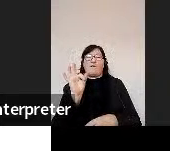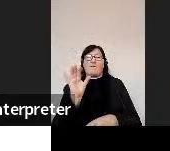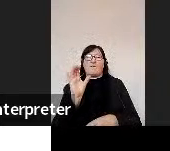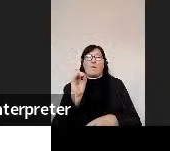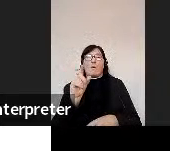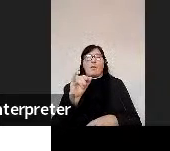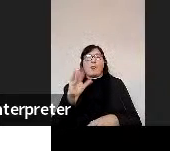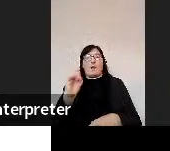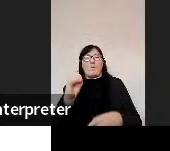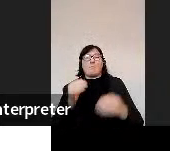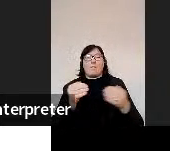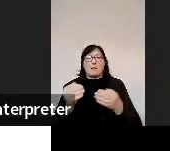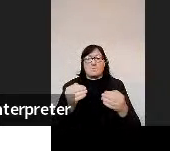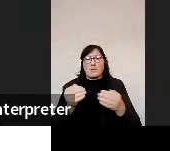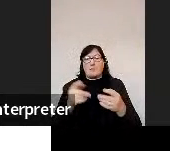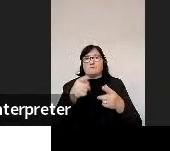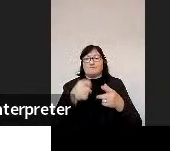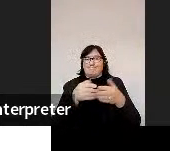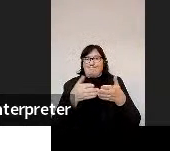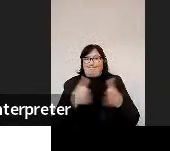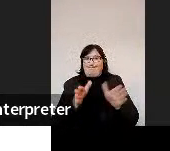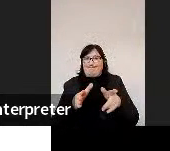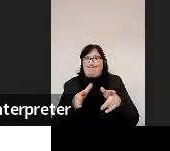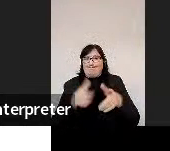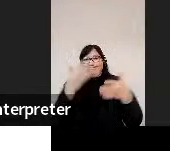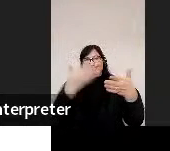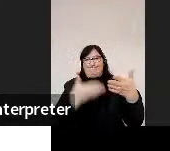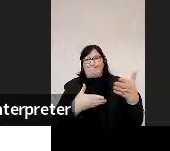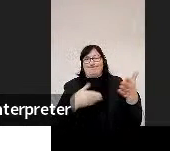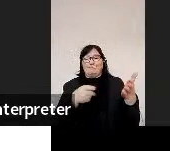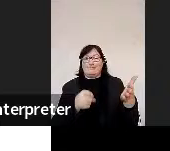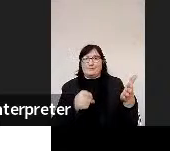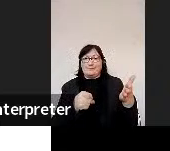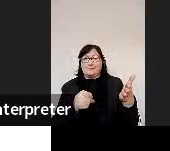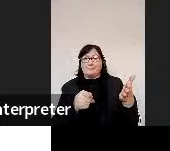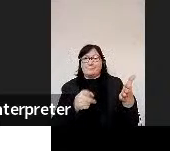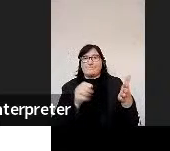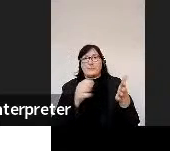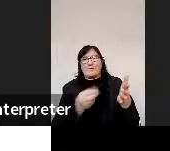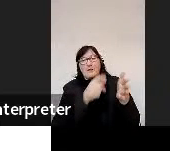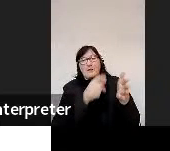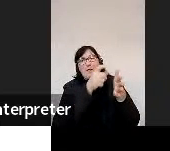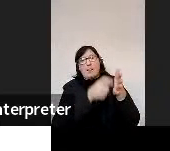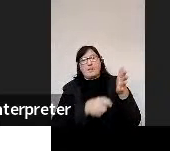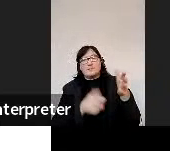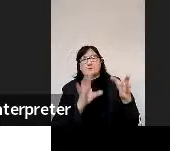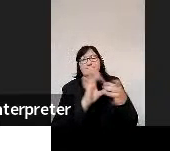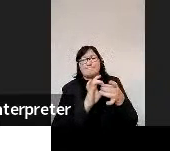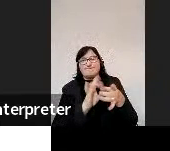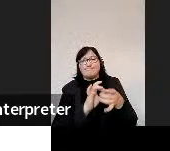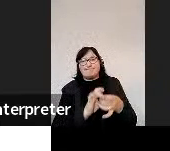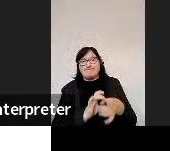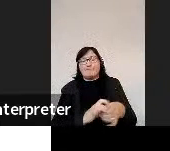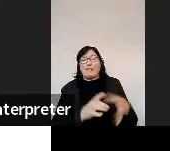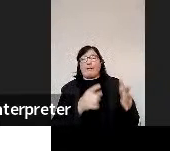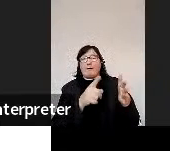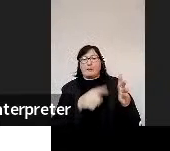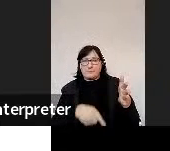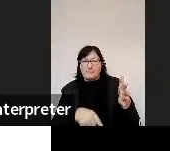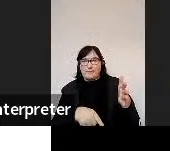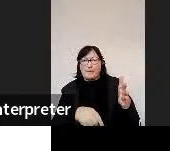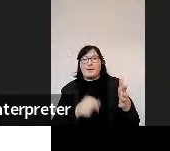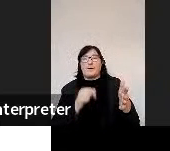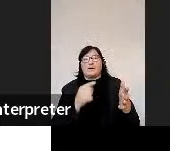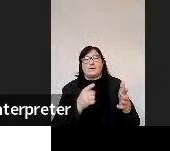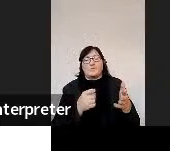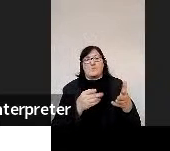this Portfolio Management screen. Here you would see a list of any linked portfolios on your account. It will also indicate the